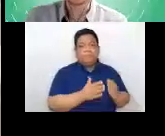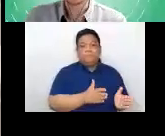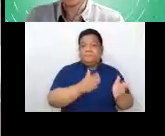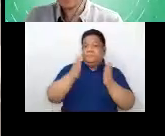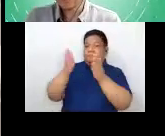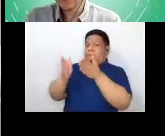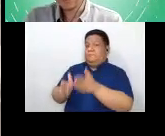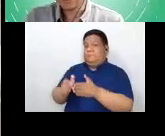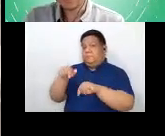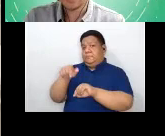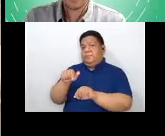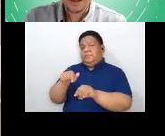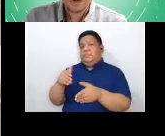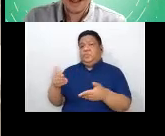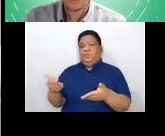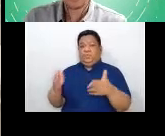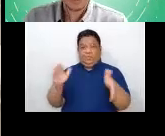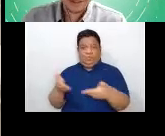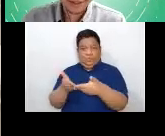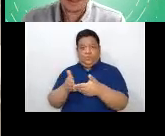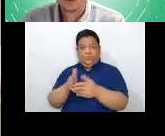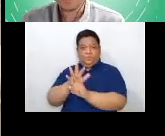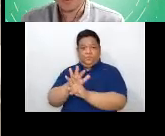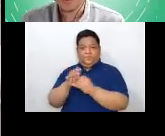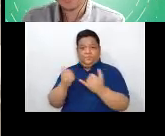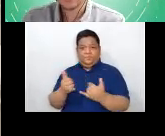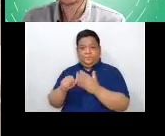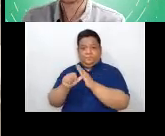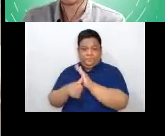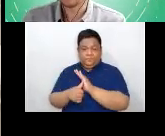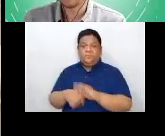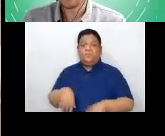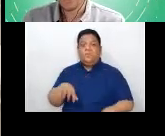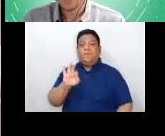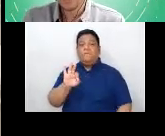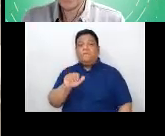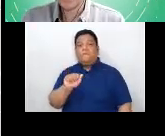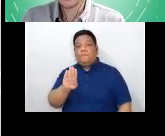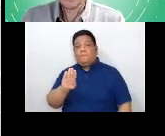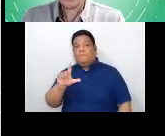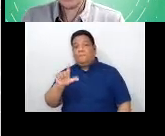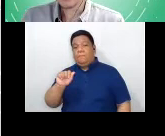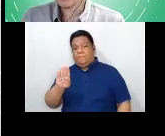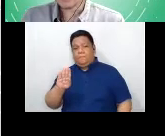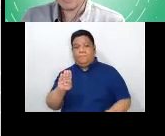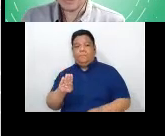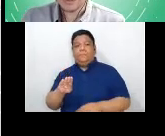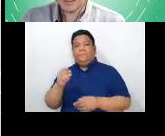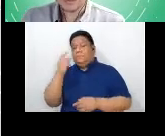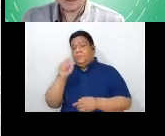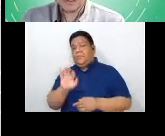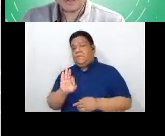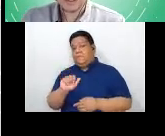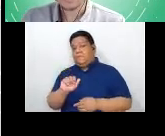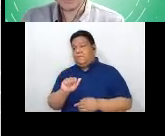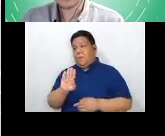to introduce, and is kind of the star, and I will give us time to talk about this, is the Fab Lab. So the Fab Lab was actually an idea